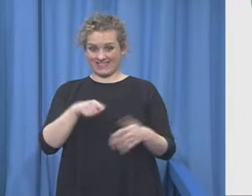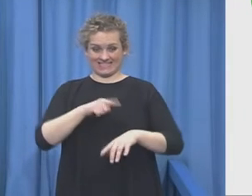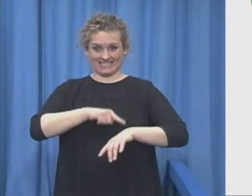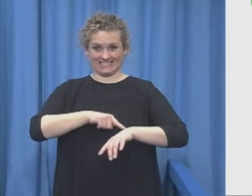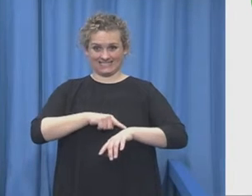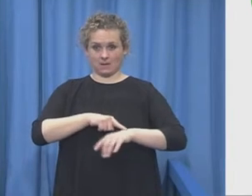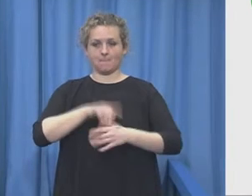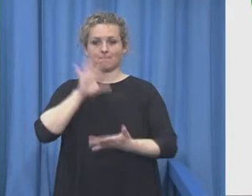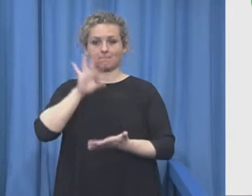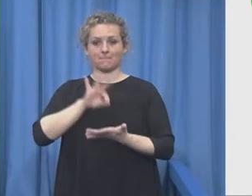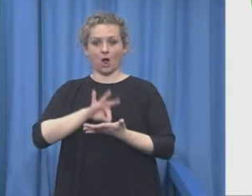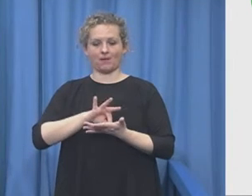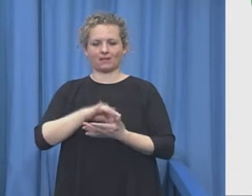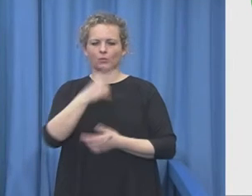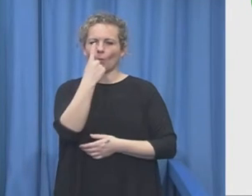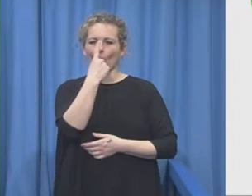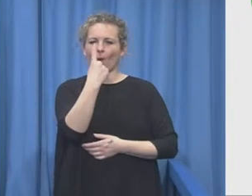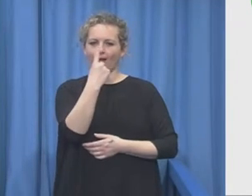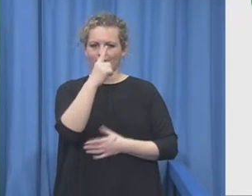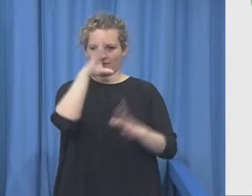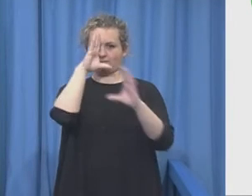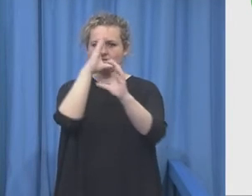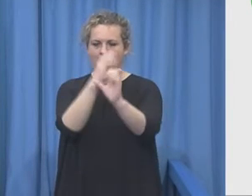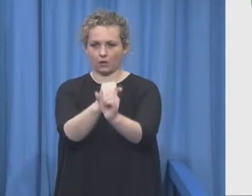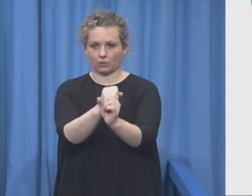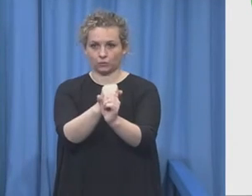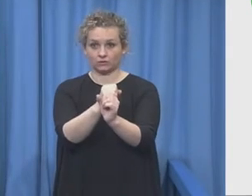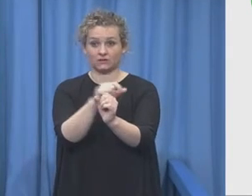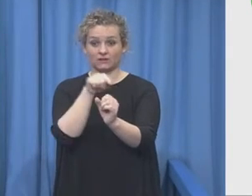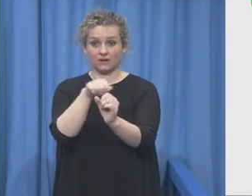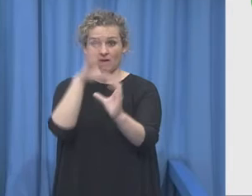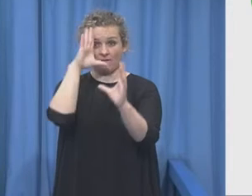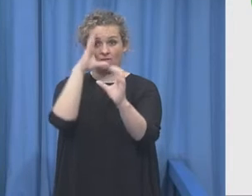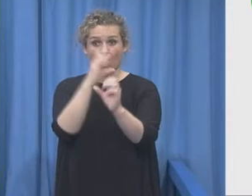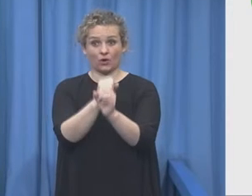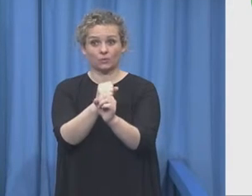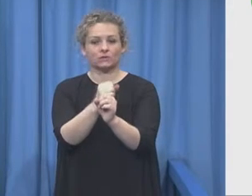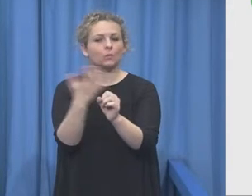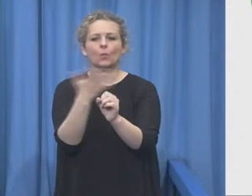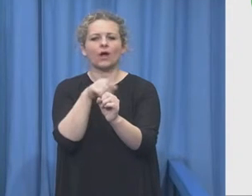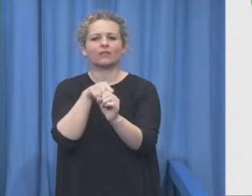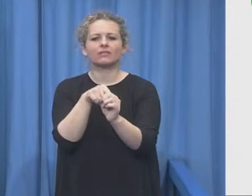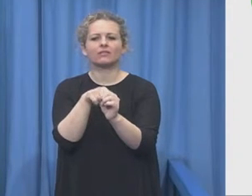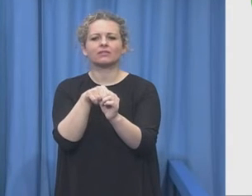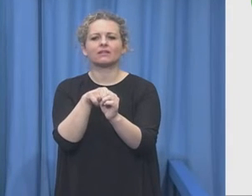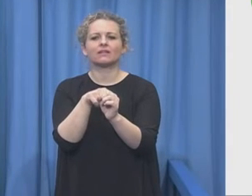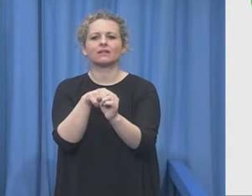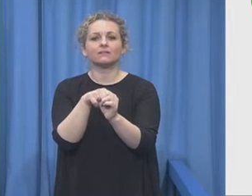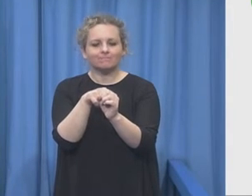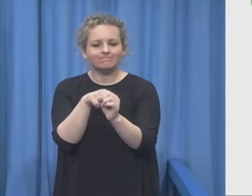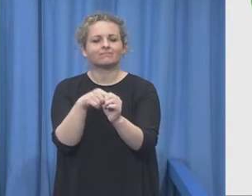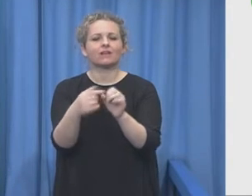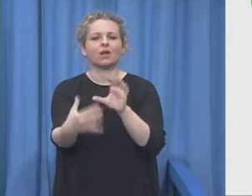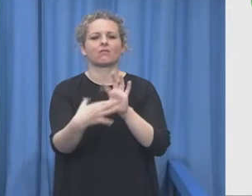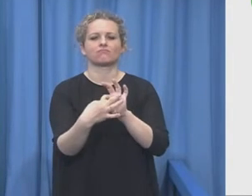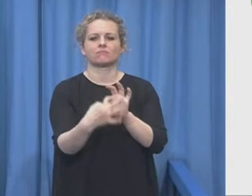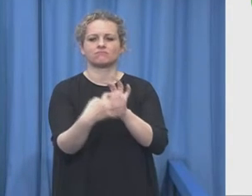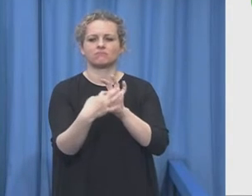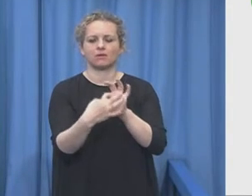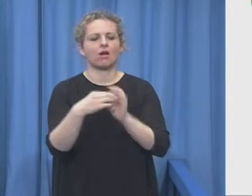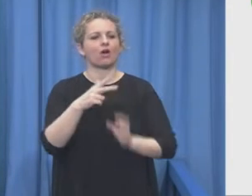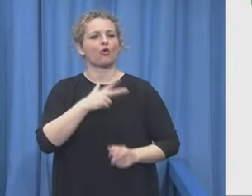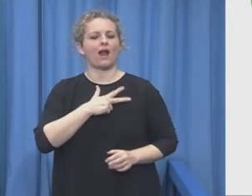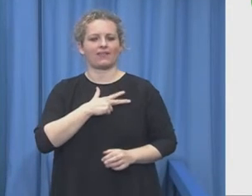we immediately connect with reality as it is, and from there we